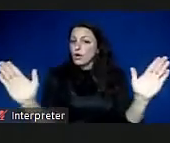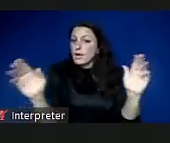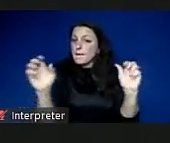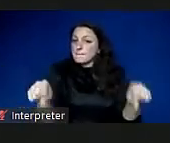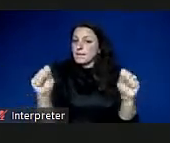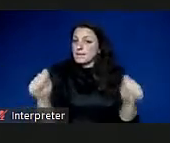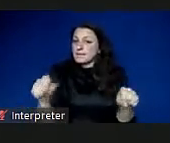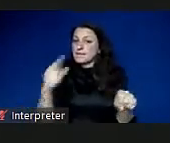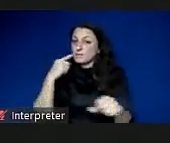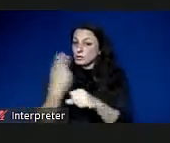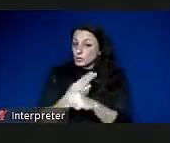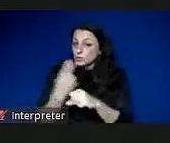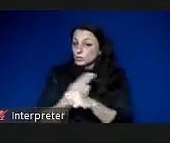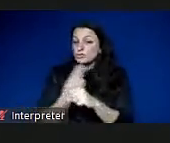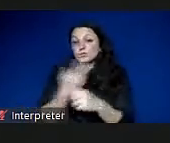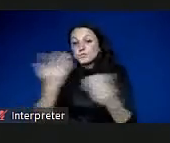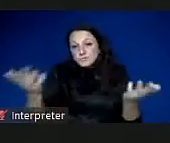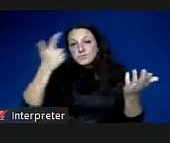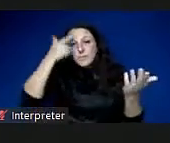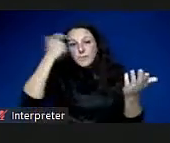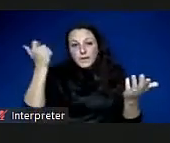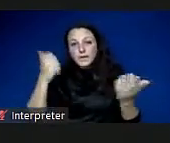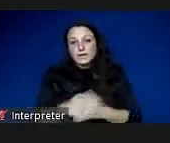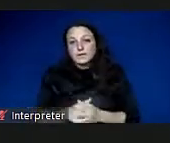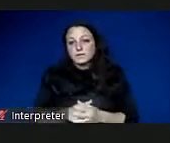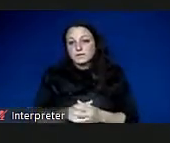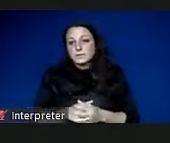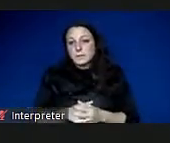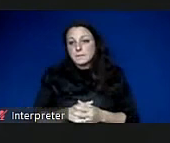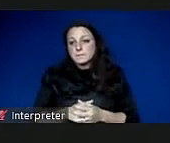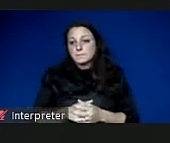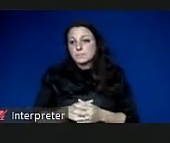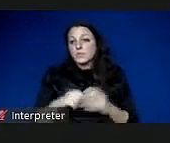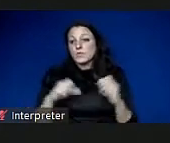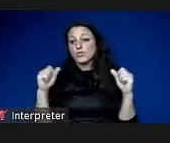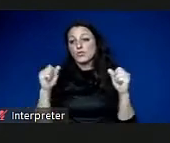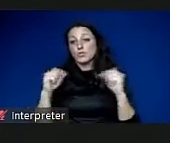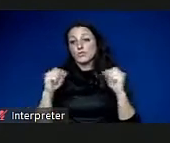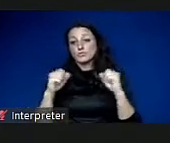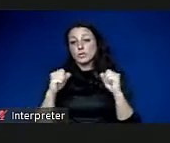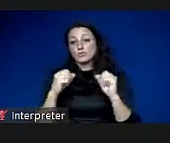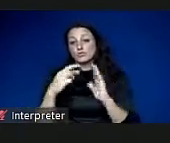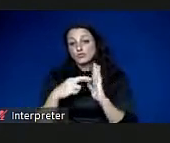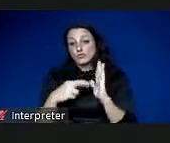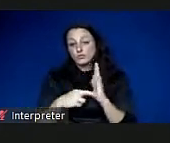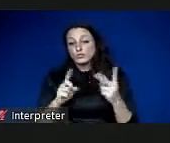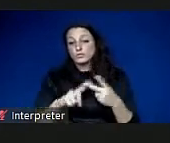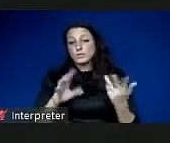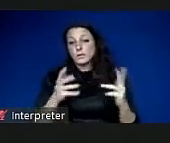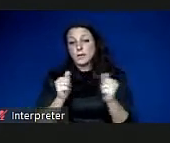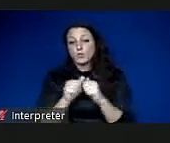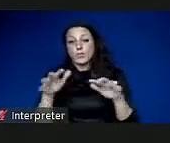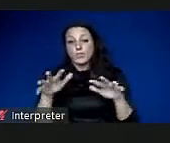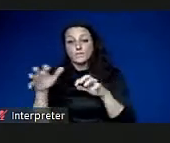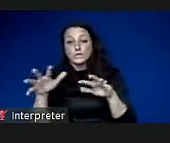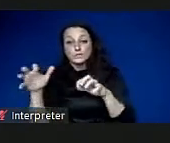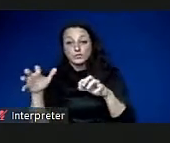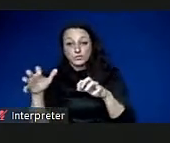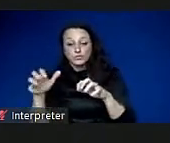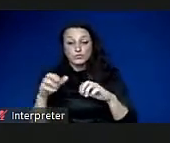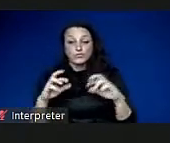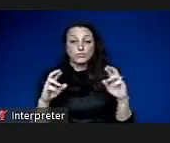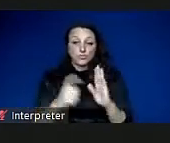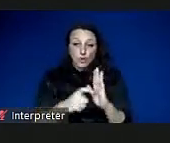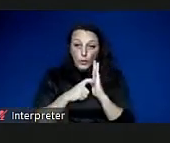it, given how the refrigeration requirements versus the freezer requirements. And so we